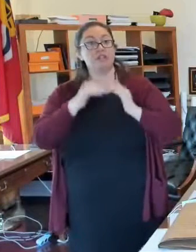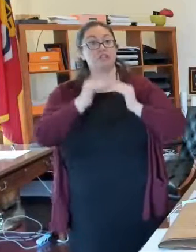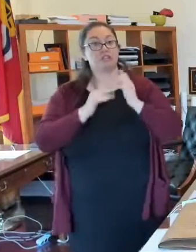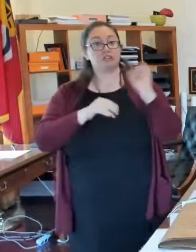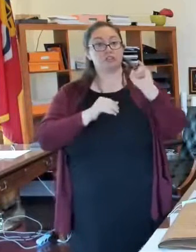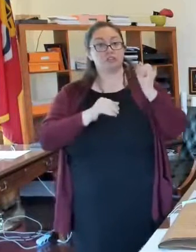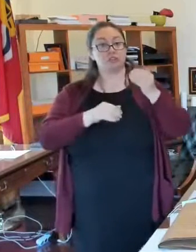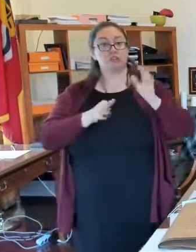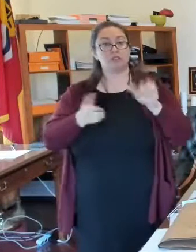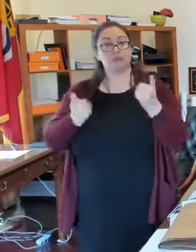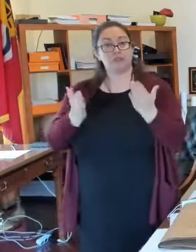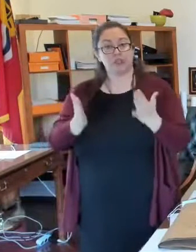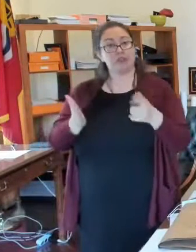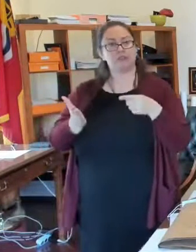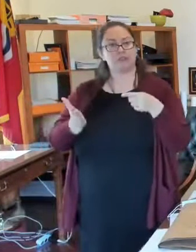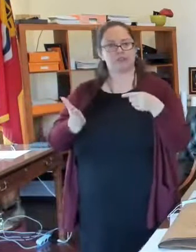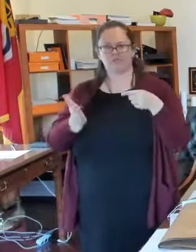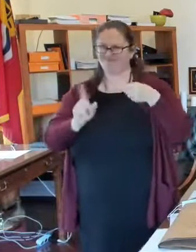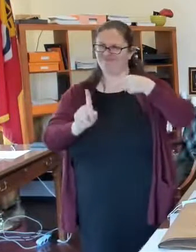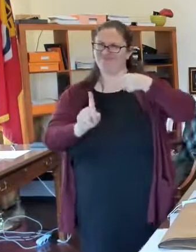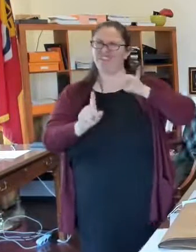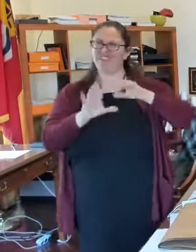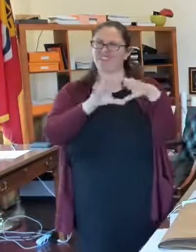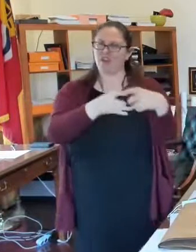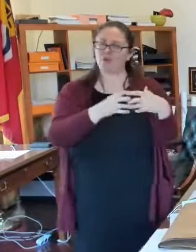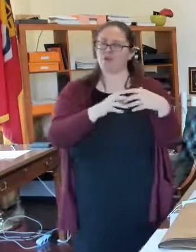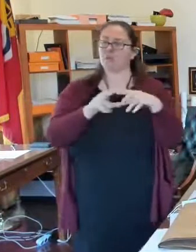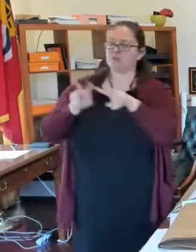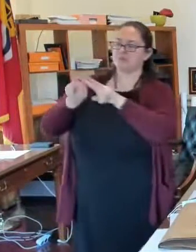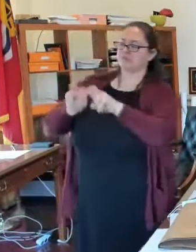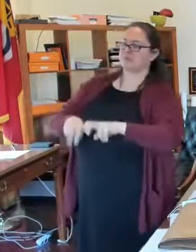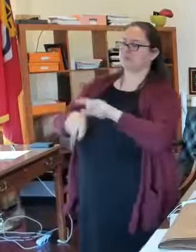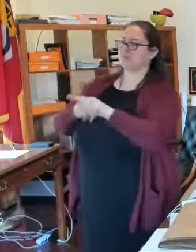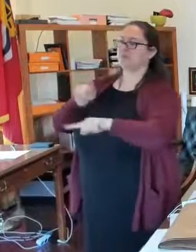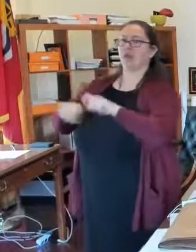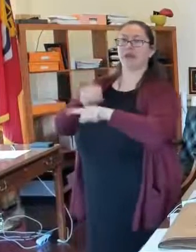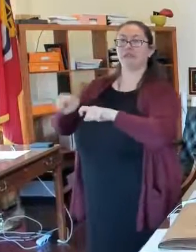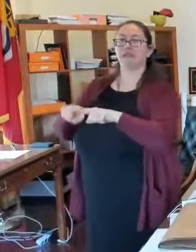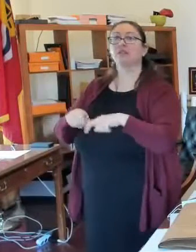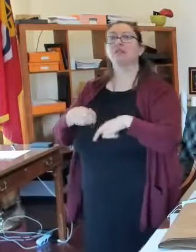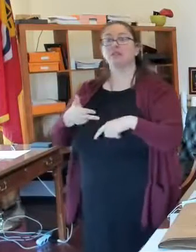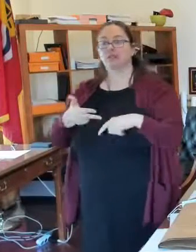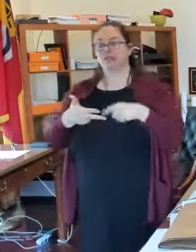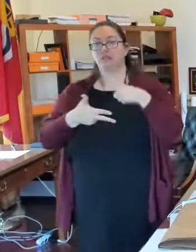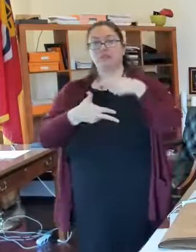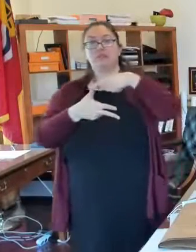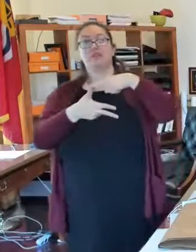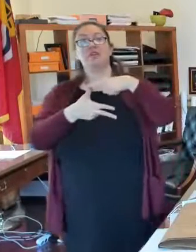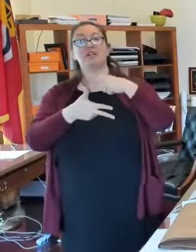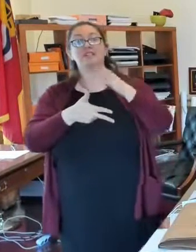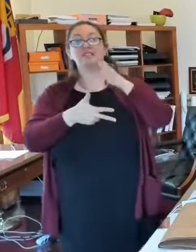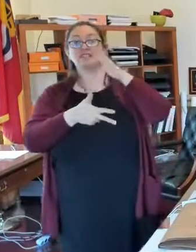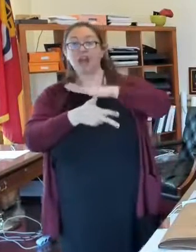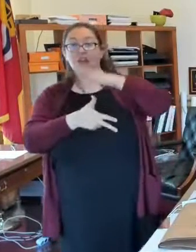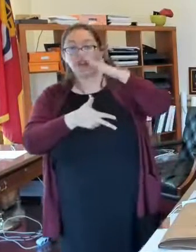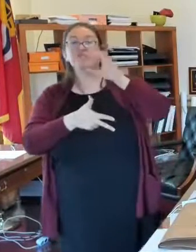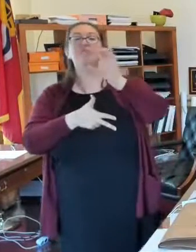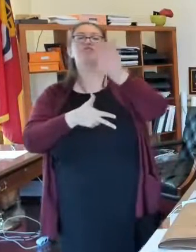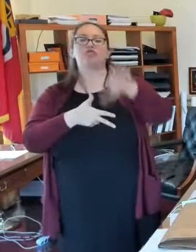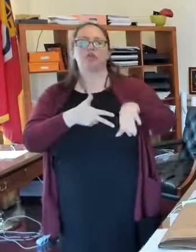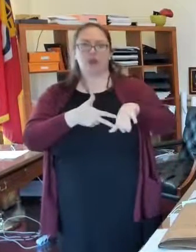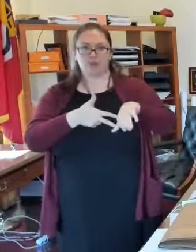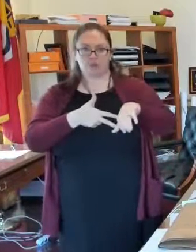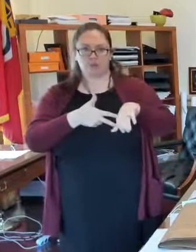who did the survey here, only Chicago rated better than we did, and the